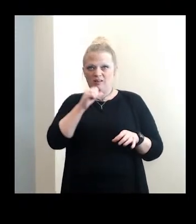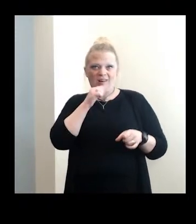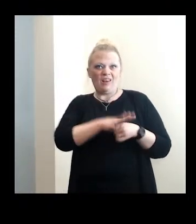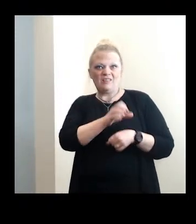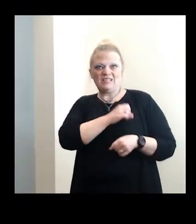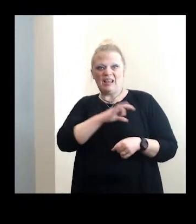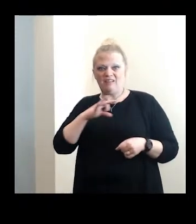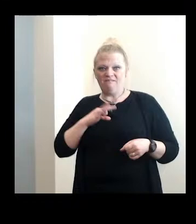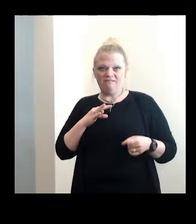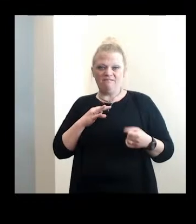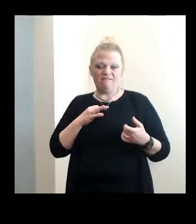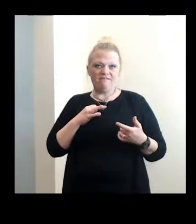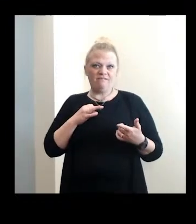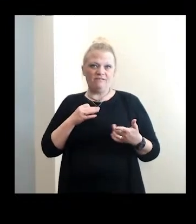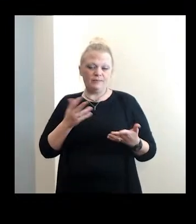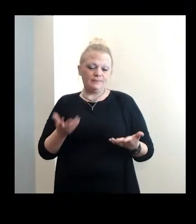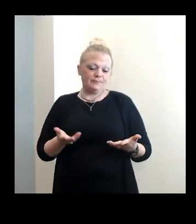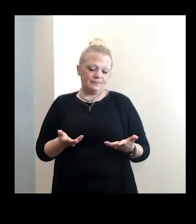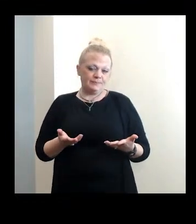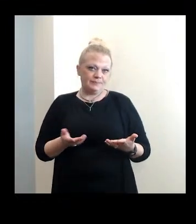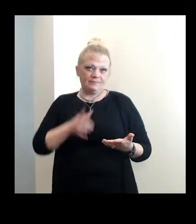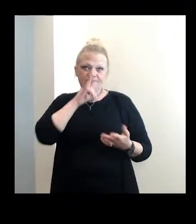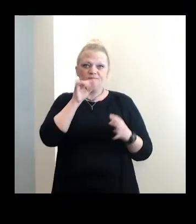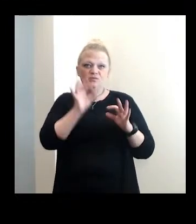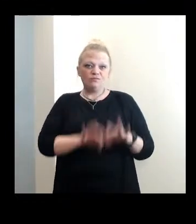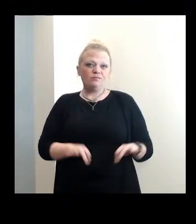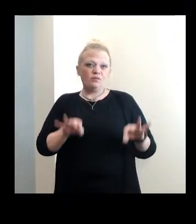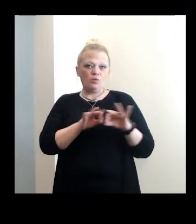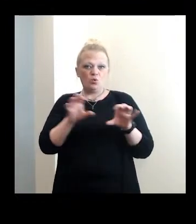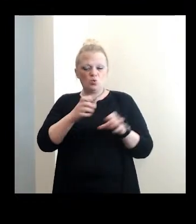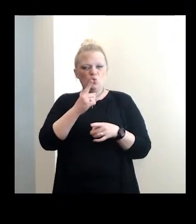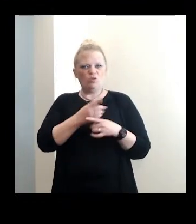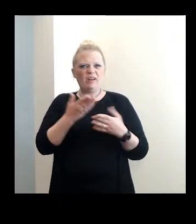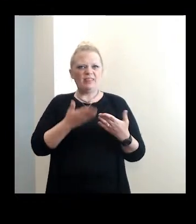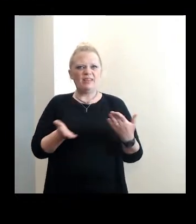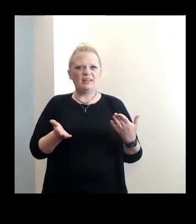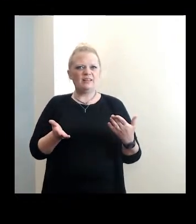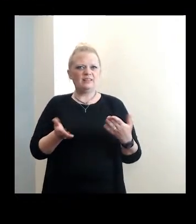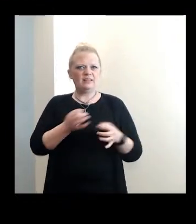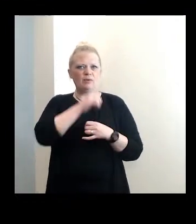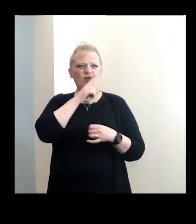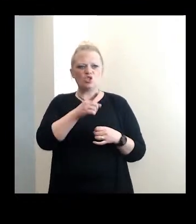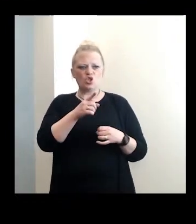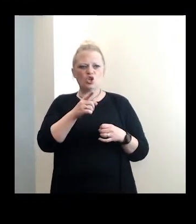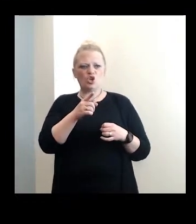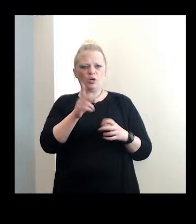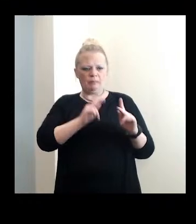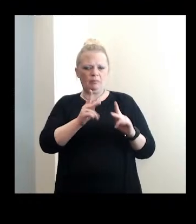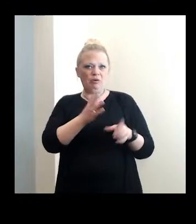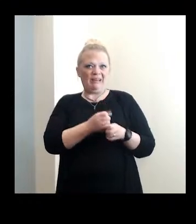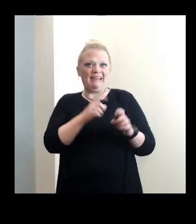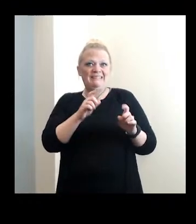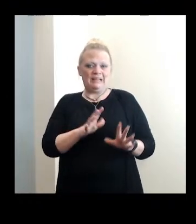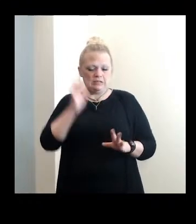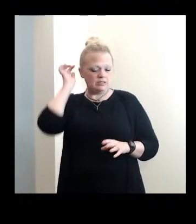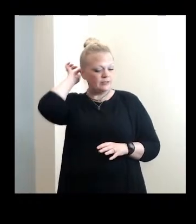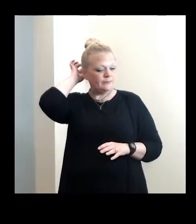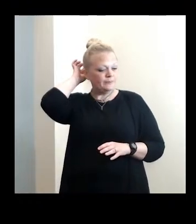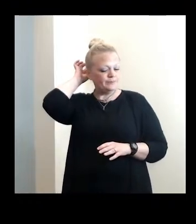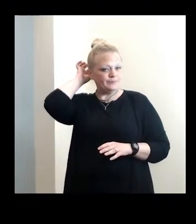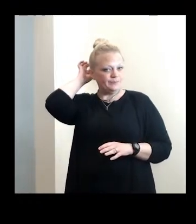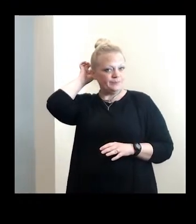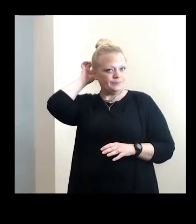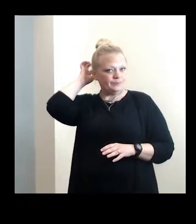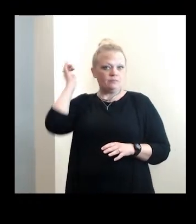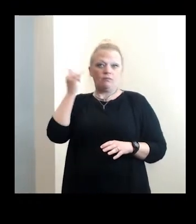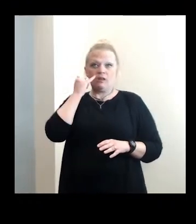enough staff left that can work it. So it's, really important to do the right thing, make sure at least people get tested. And then, in that instance, if